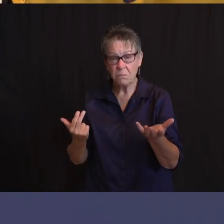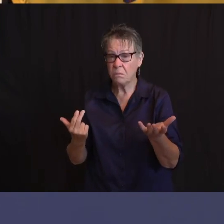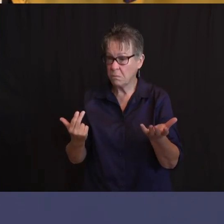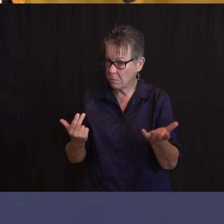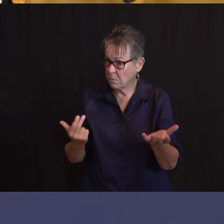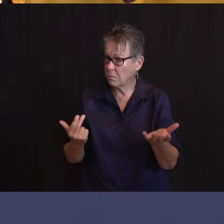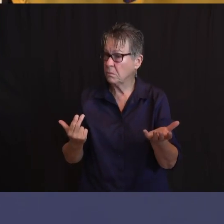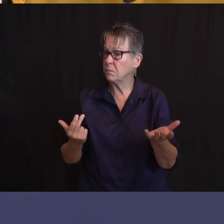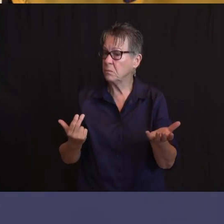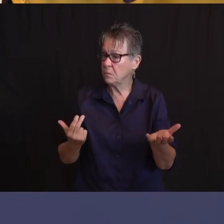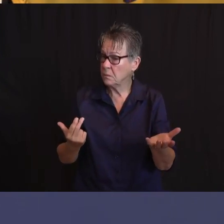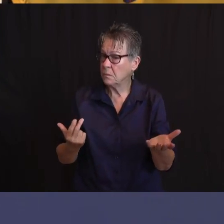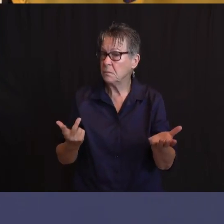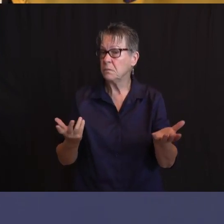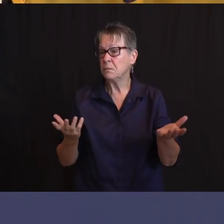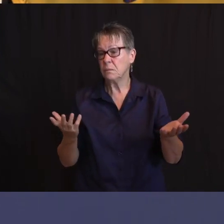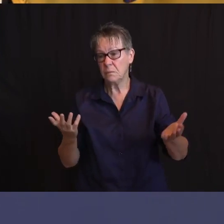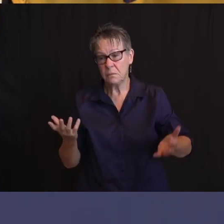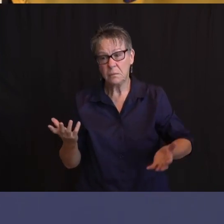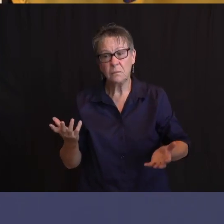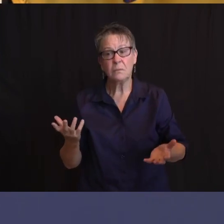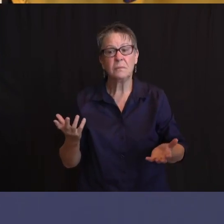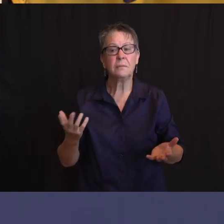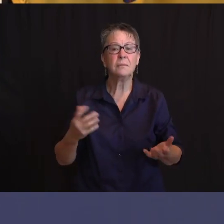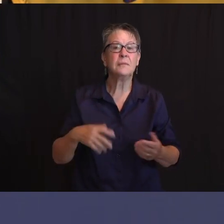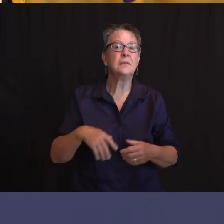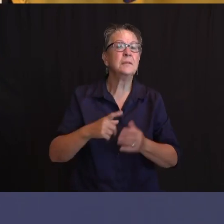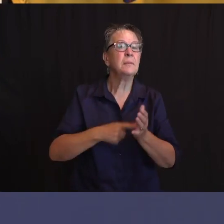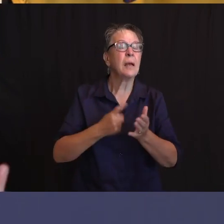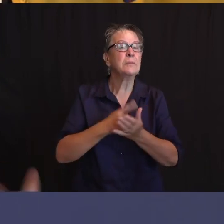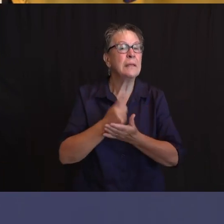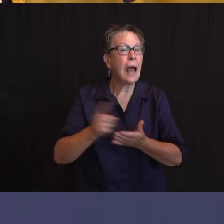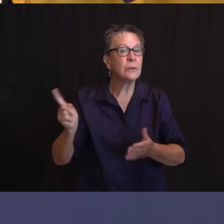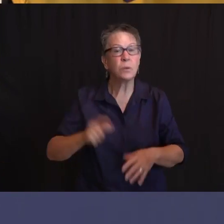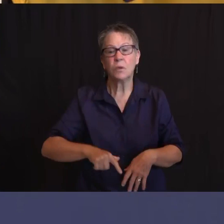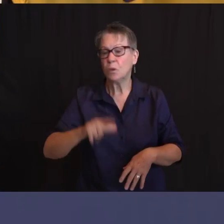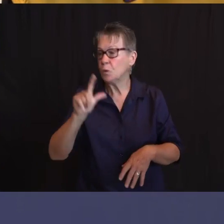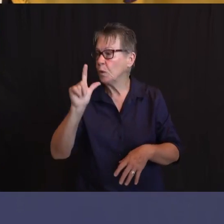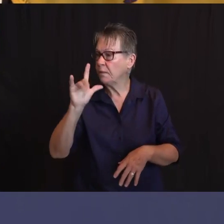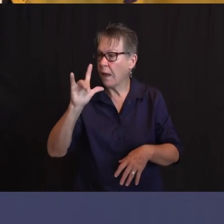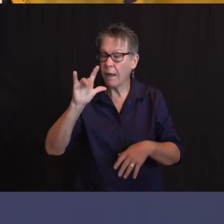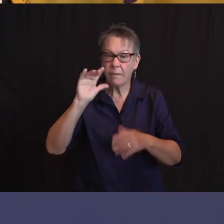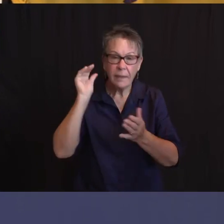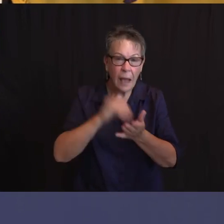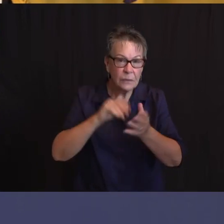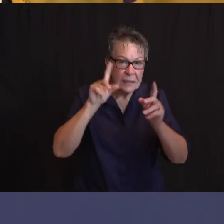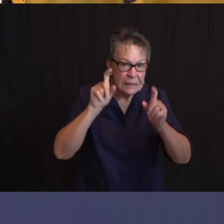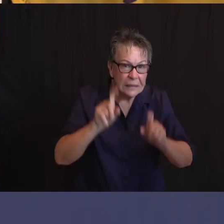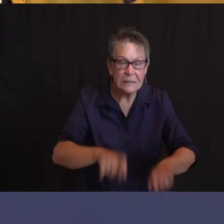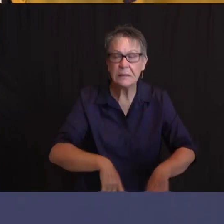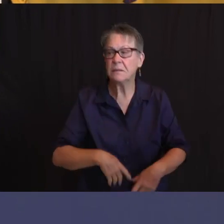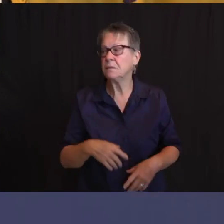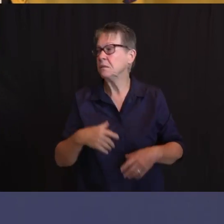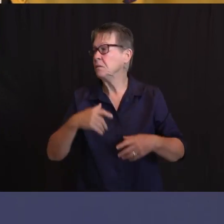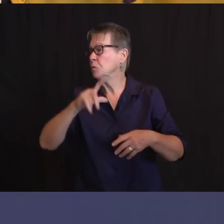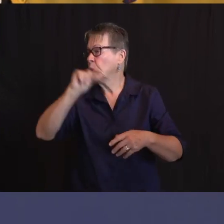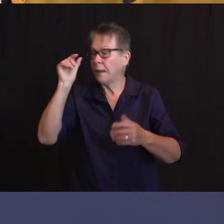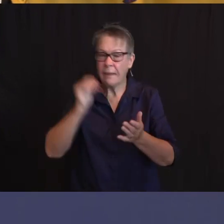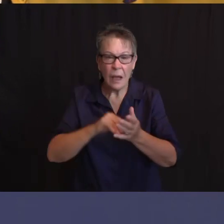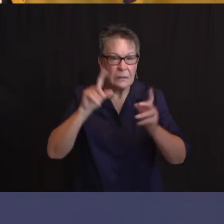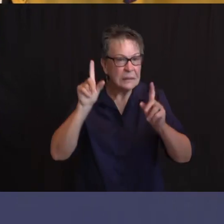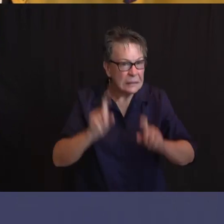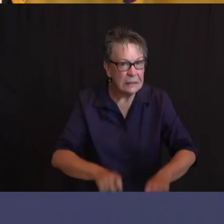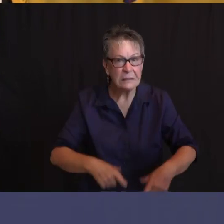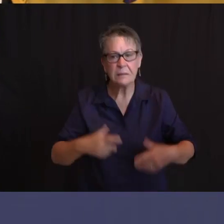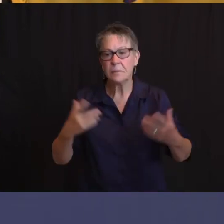over 30,000. So thank you for that and for everything. Pat, over to you. All kidding. This is deadly serious. Mets and Yankees are postponed